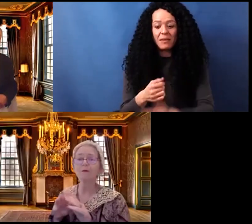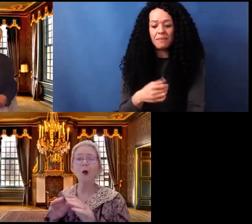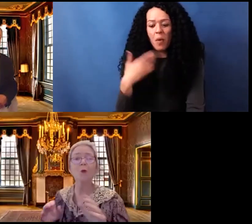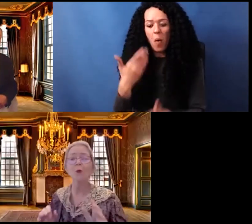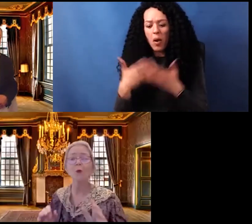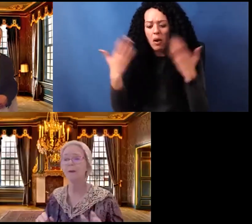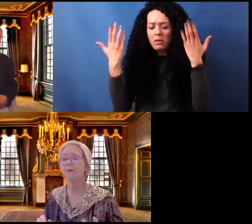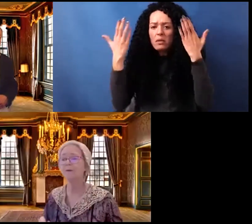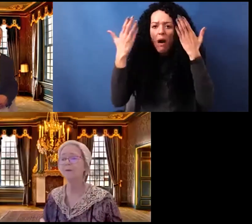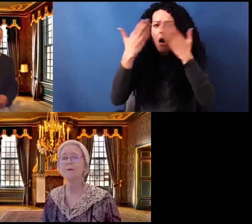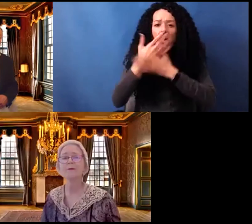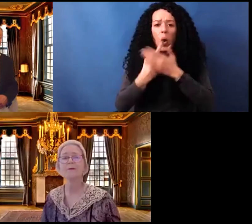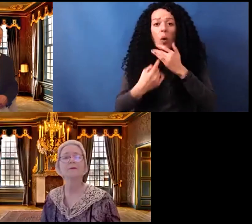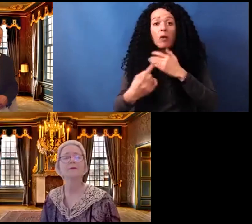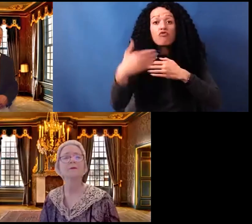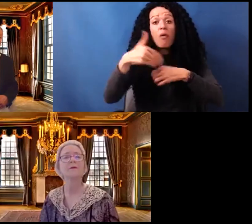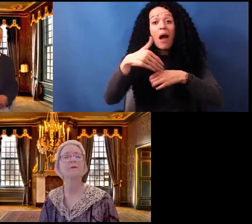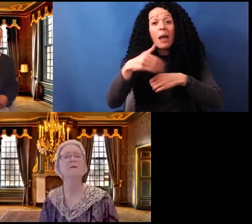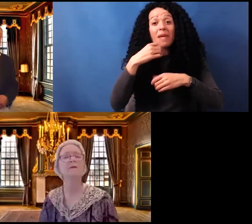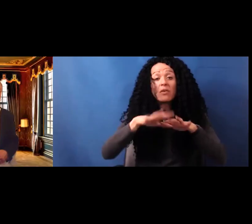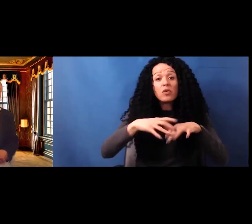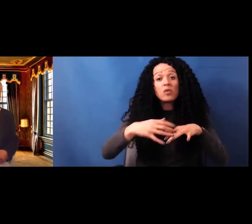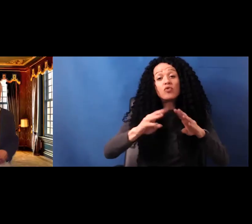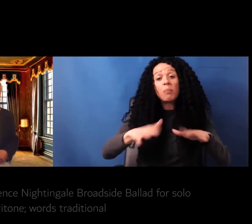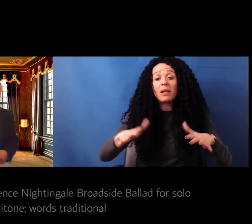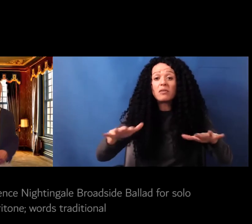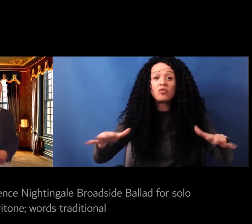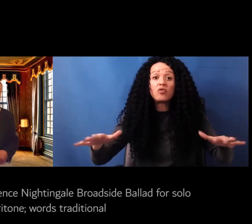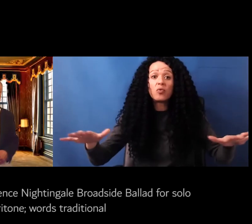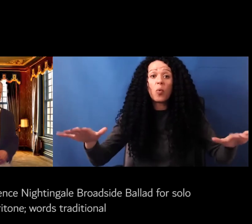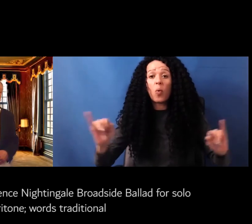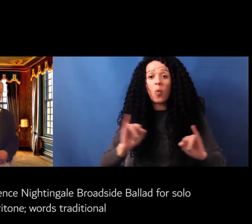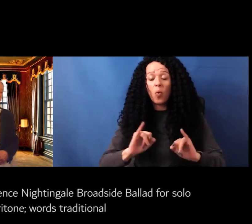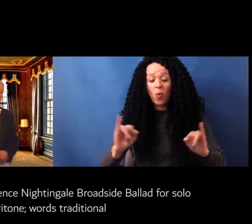dark, lonely night on Crimea's dread